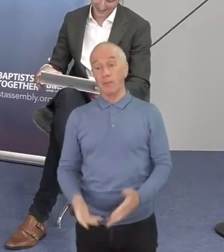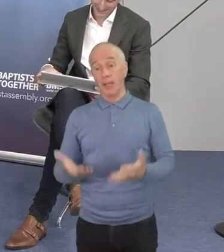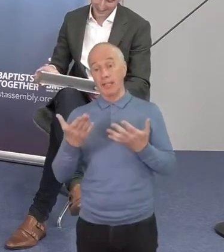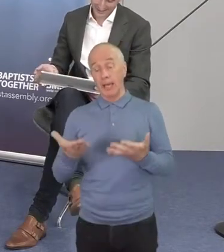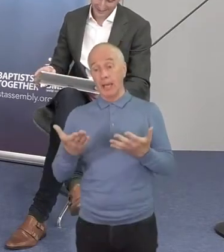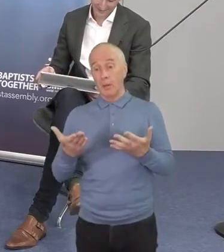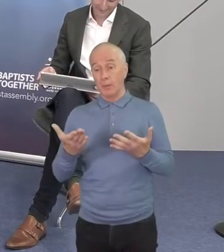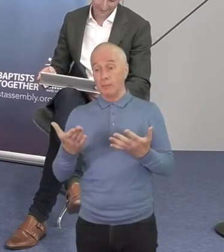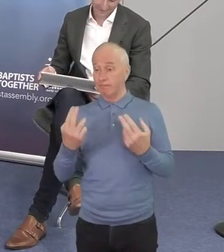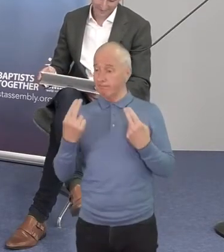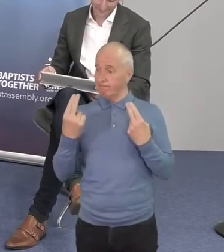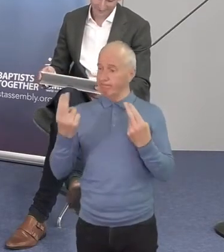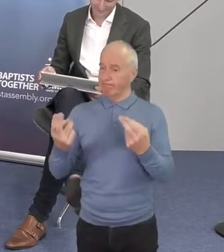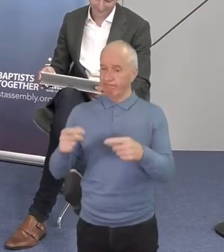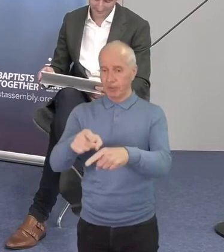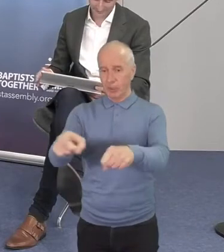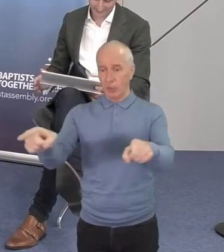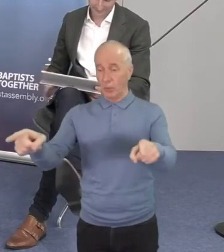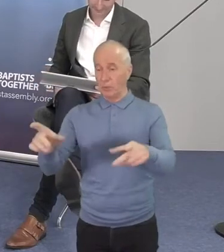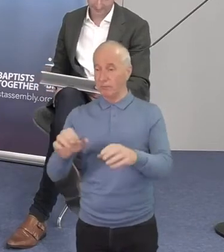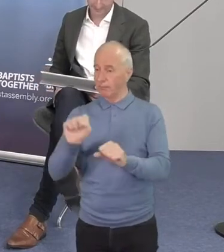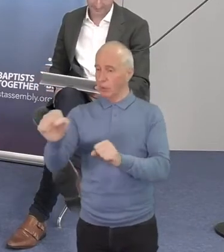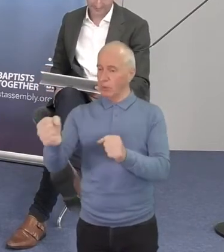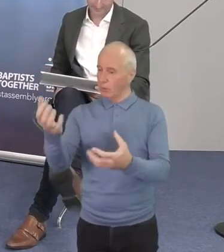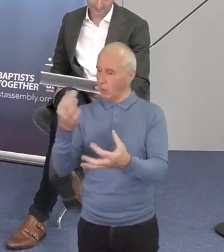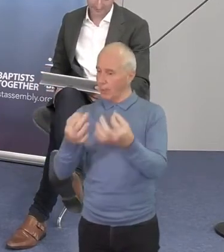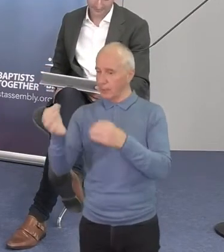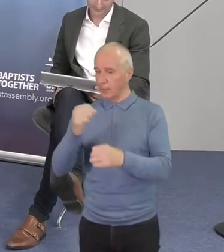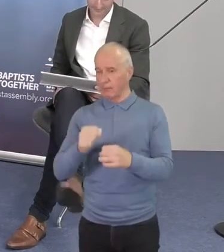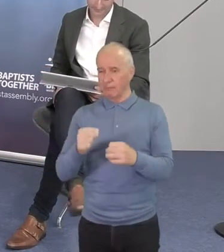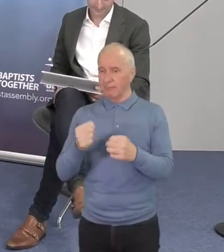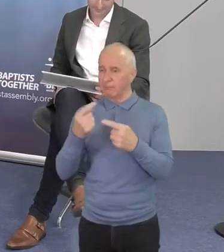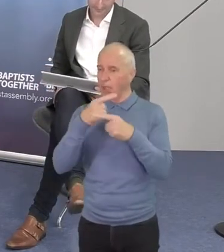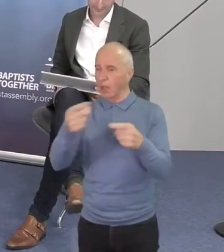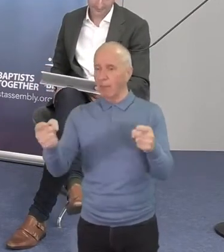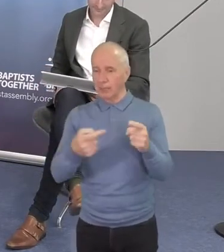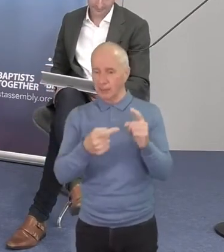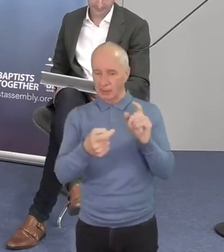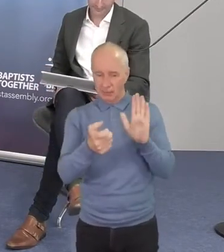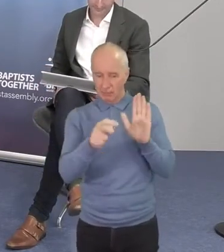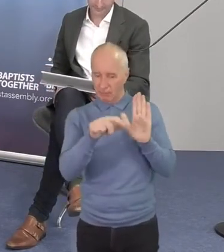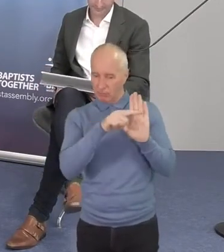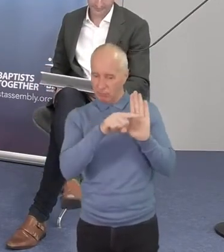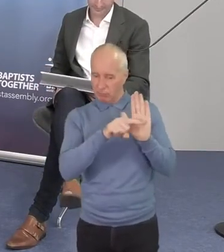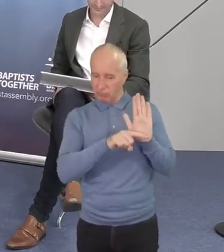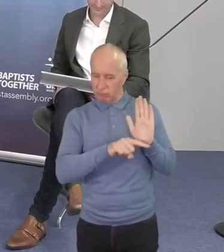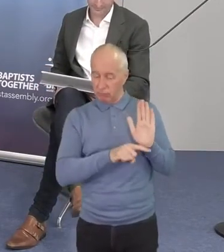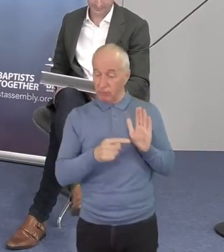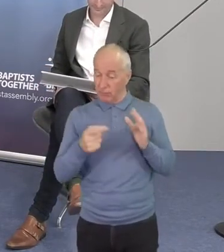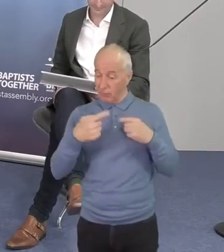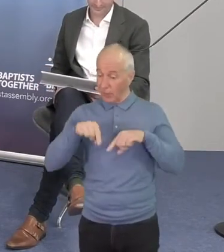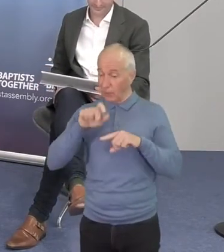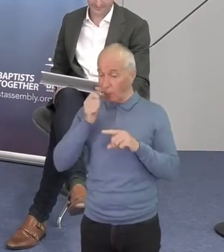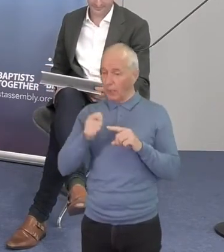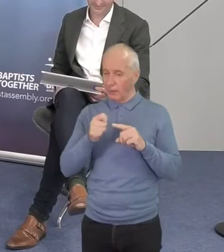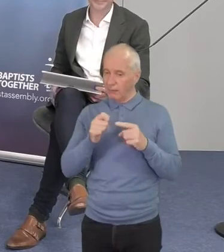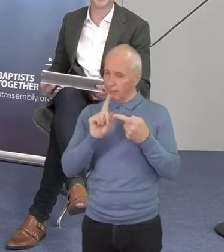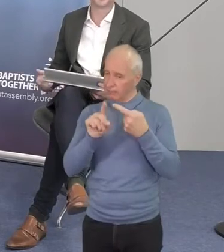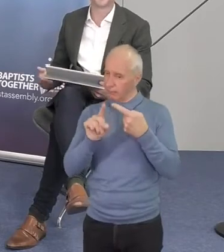over to you. We would love you to put your questions and your comments in the chat, and we'll have a go answering them for you.